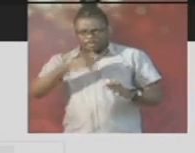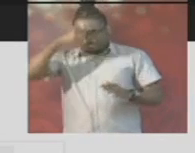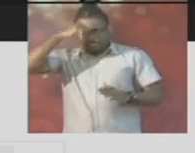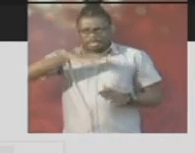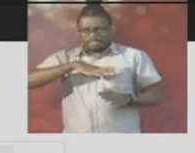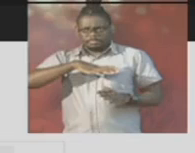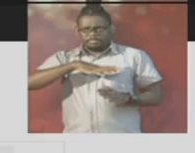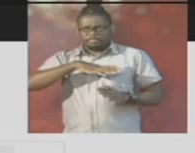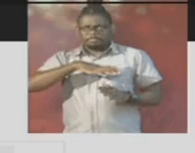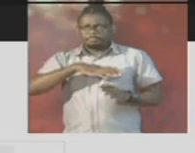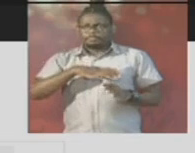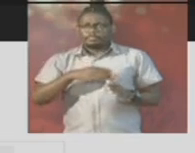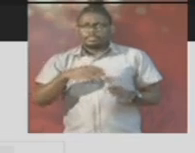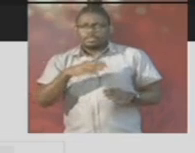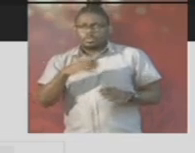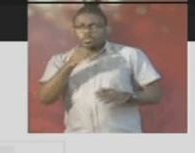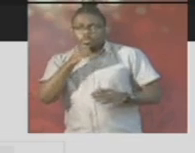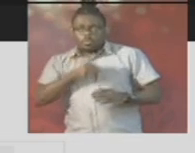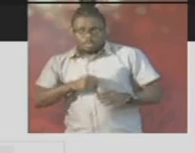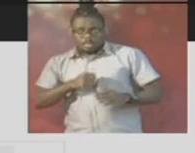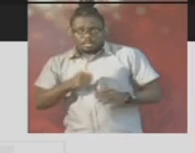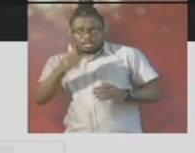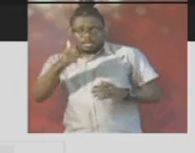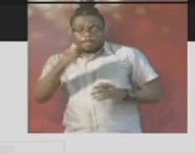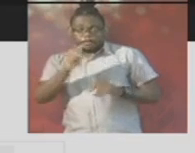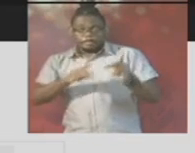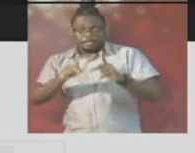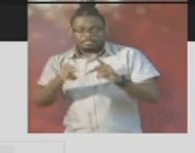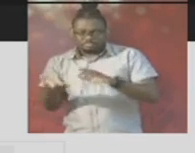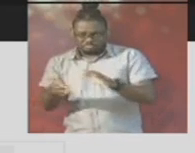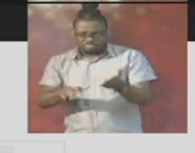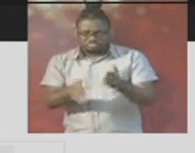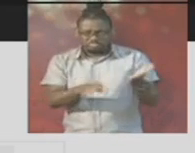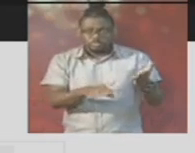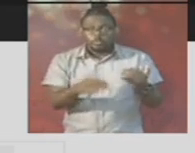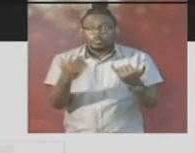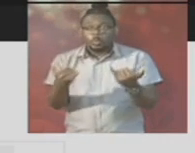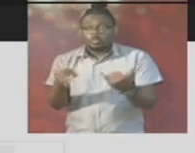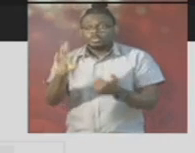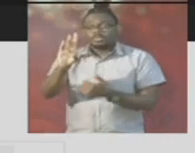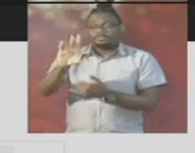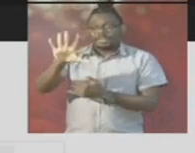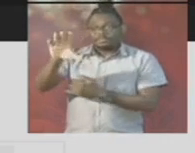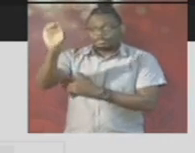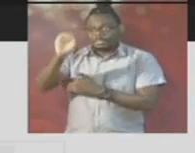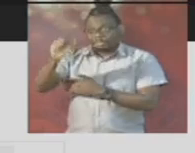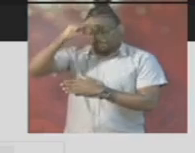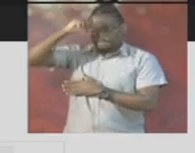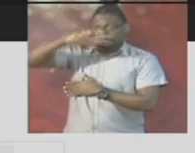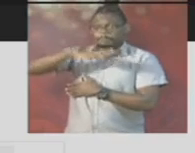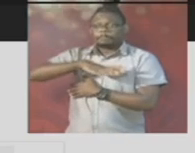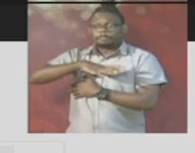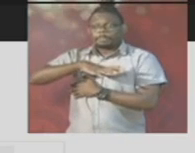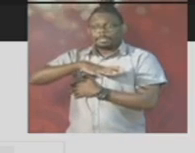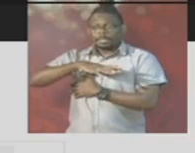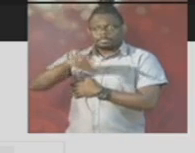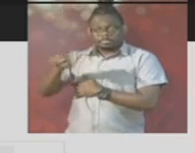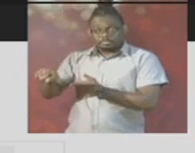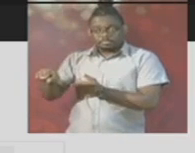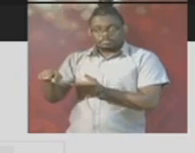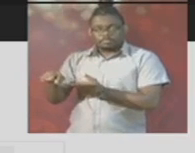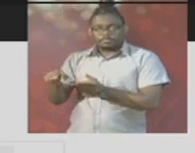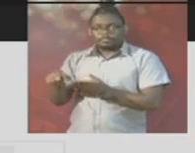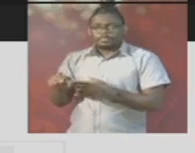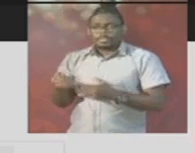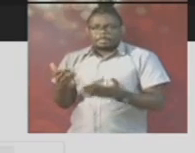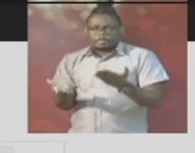past, with the deaths being accounted for by 75% of them being males, and over 70% of them, or around